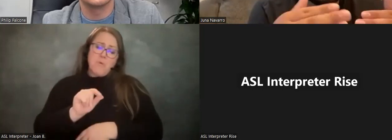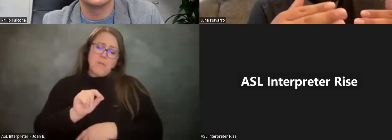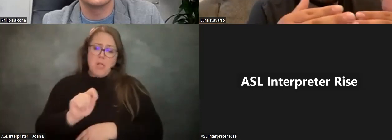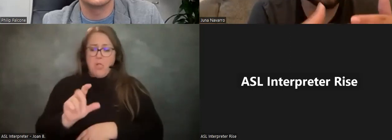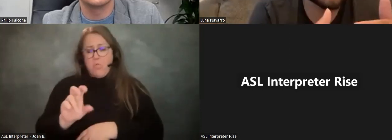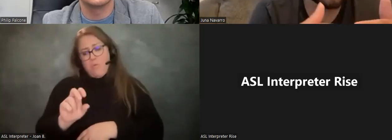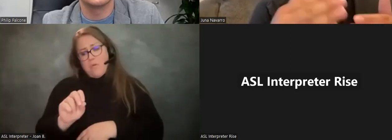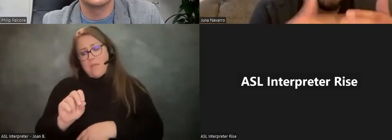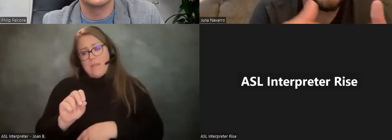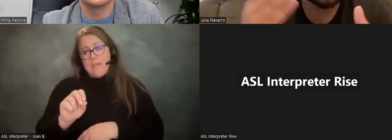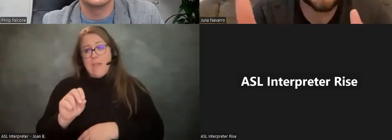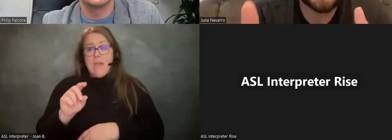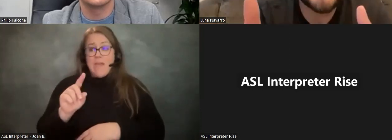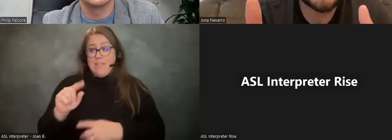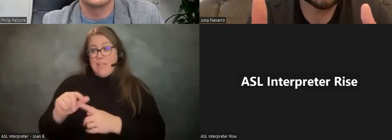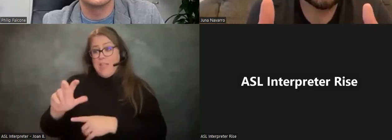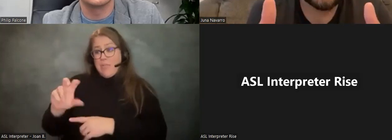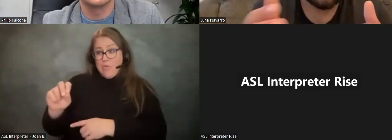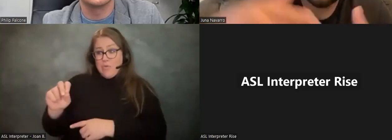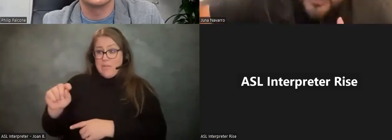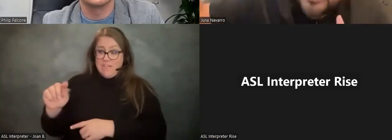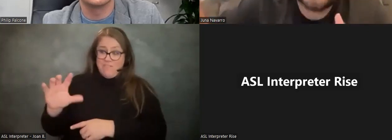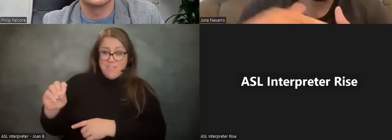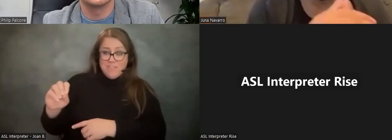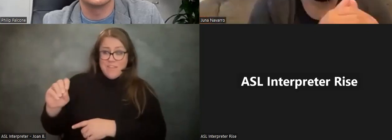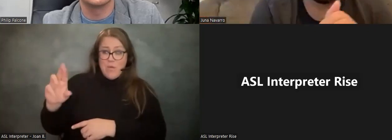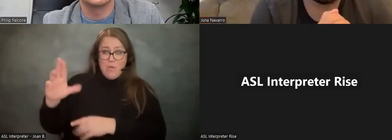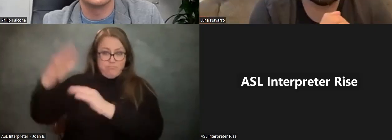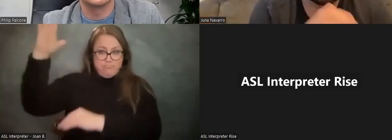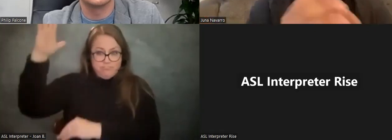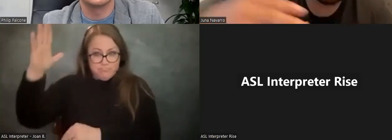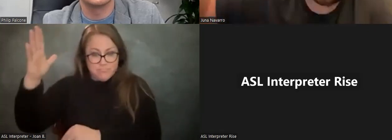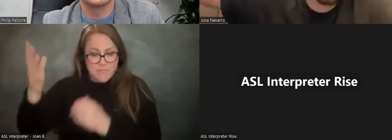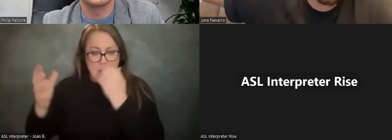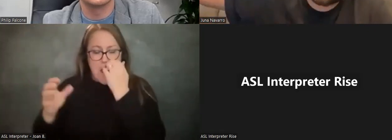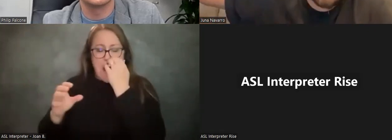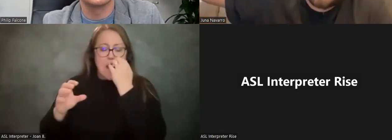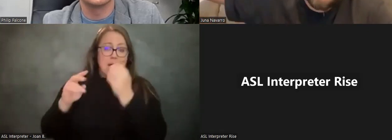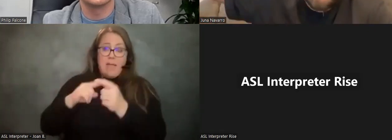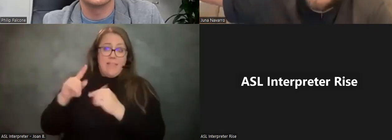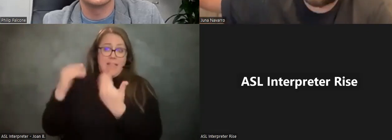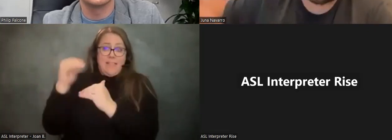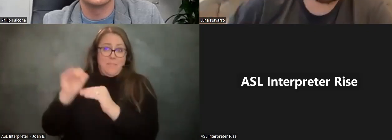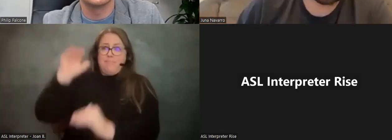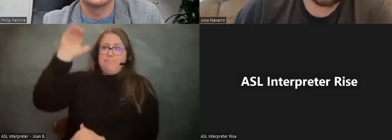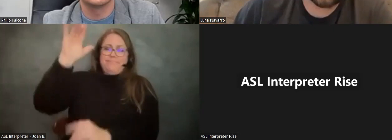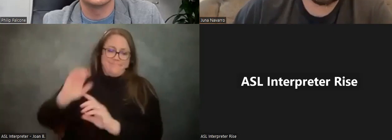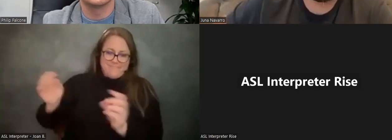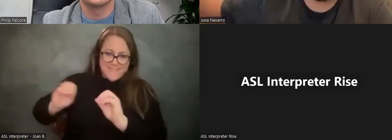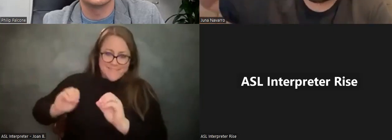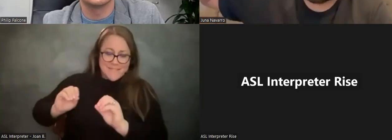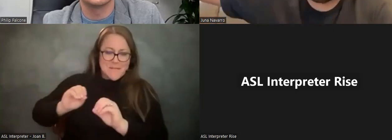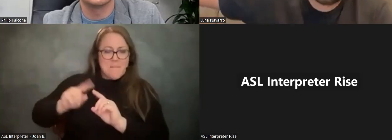and then it goes from 30 to 50 plus. So that means there is no limit to how much you can make, but at the same